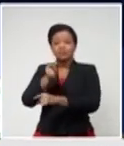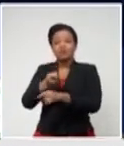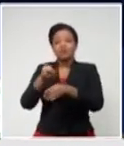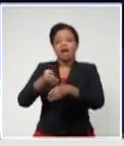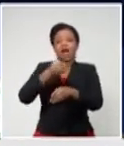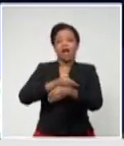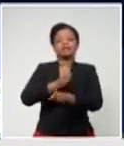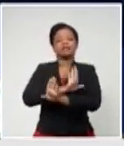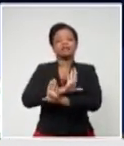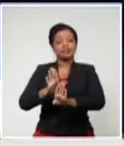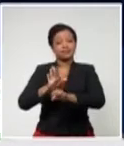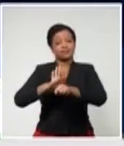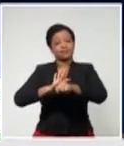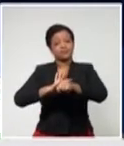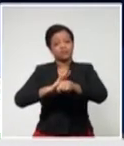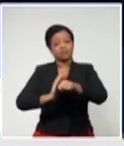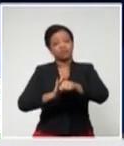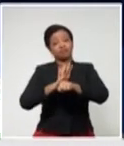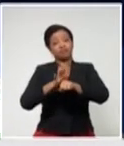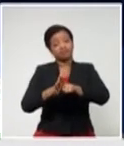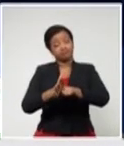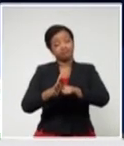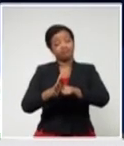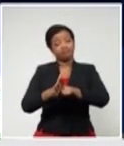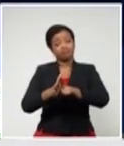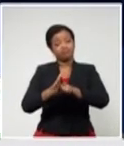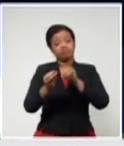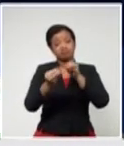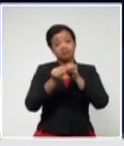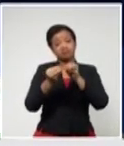confirmed case contacts, representing